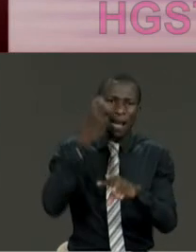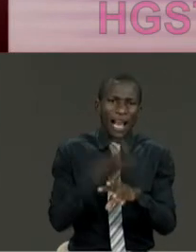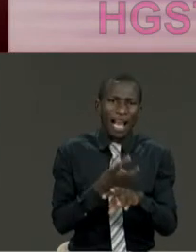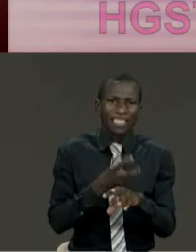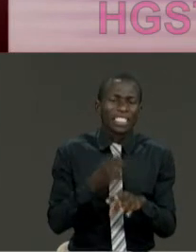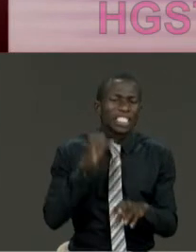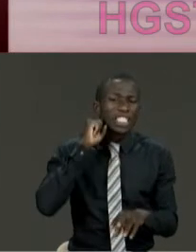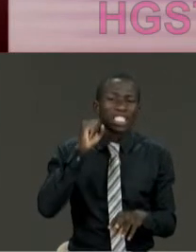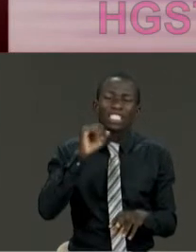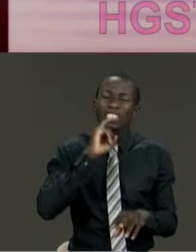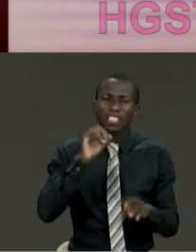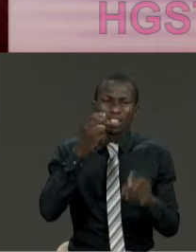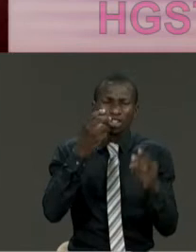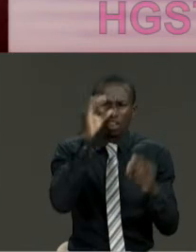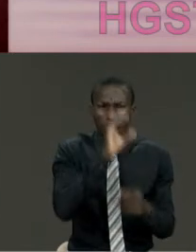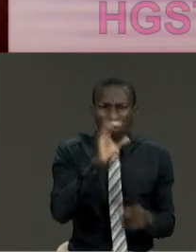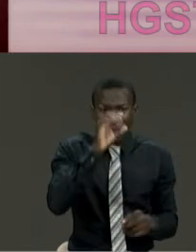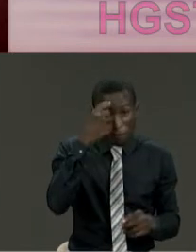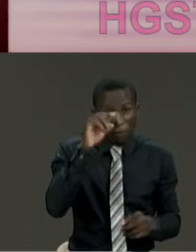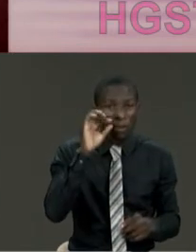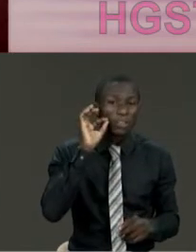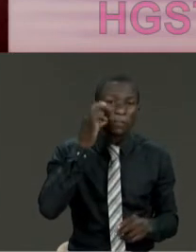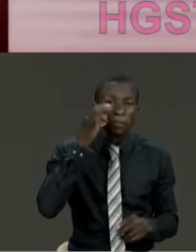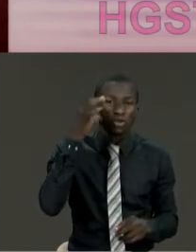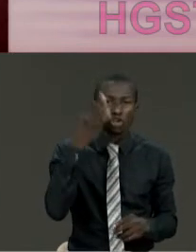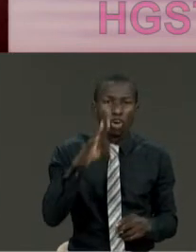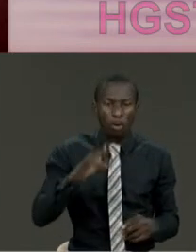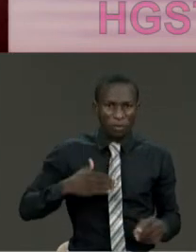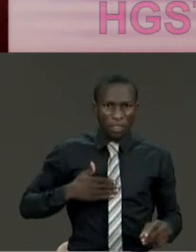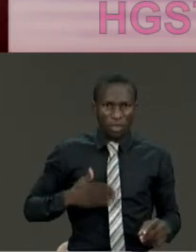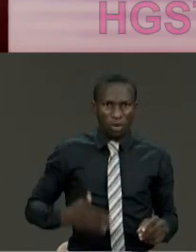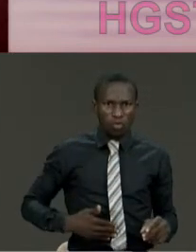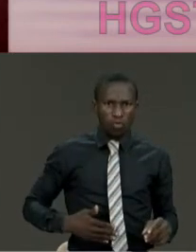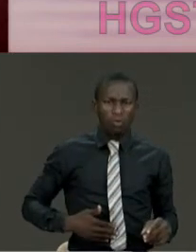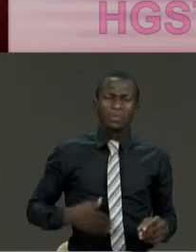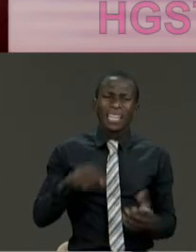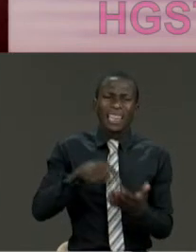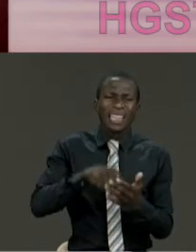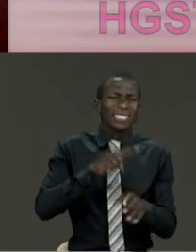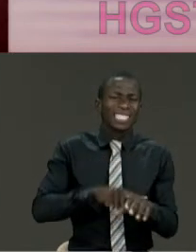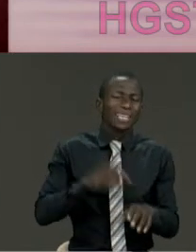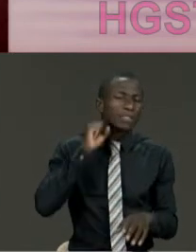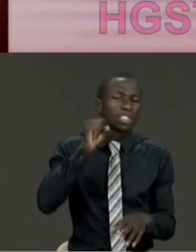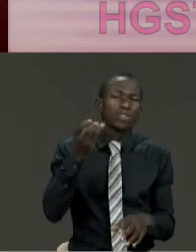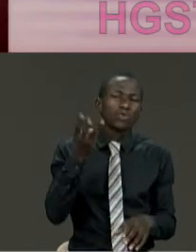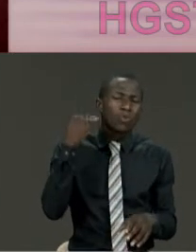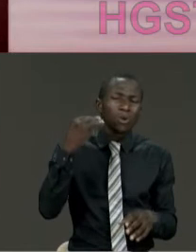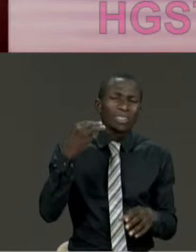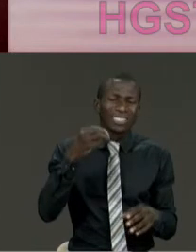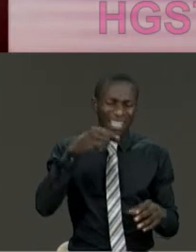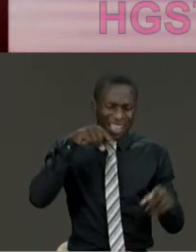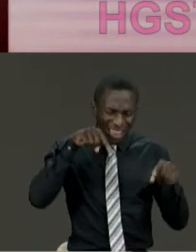of the womb. These days she was emotionally down because she was weeping,